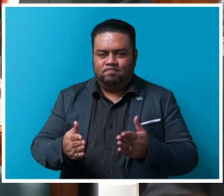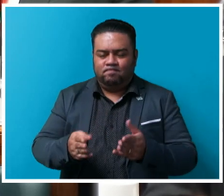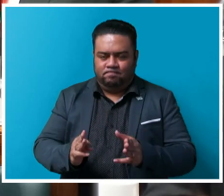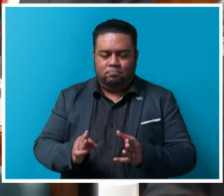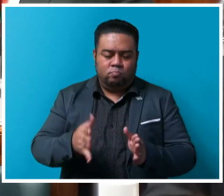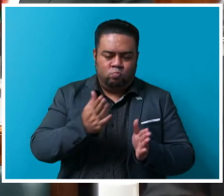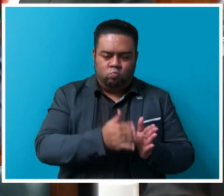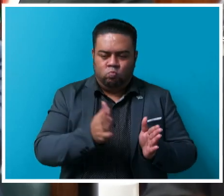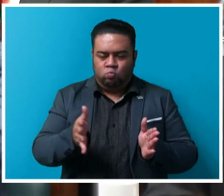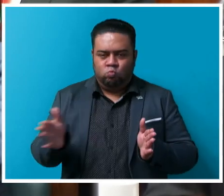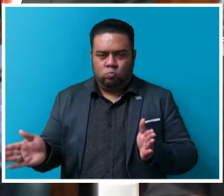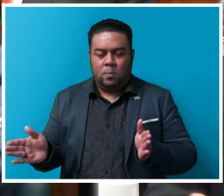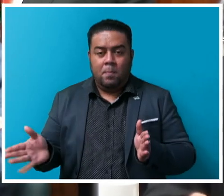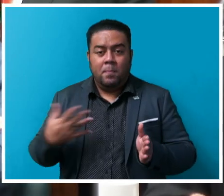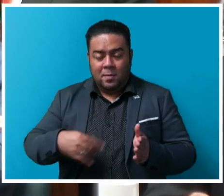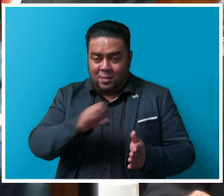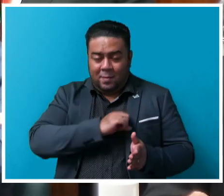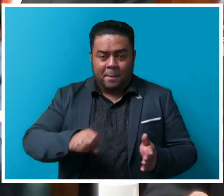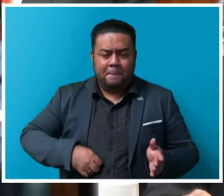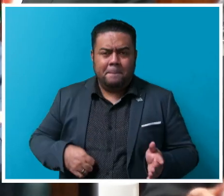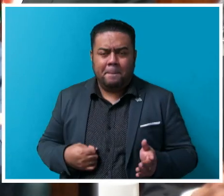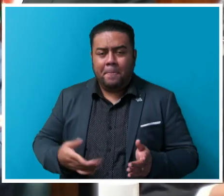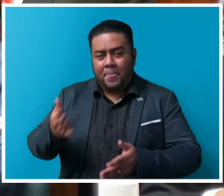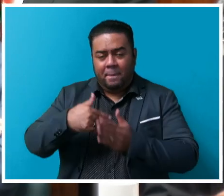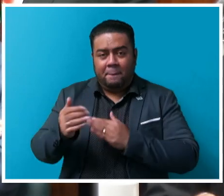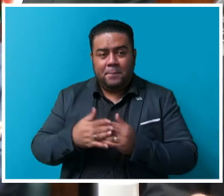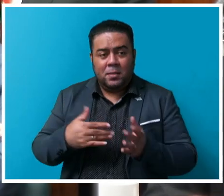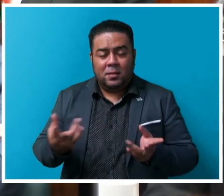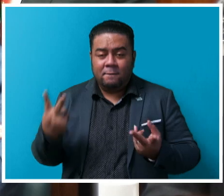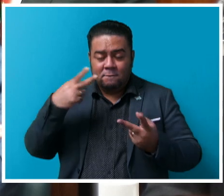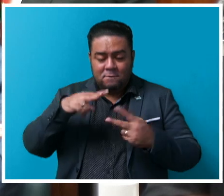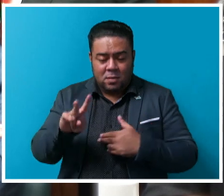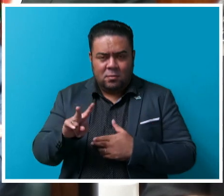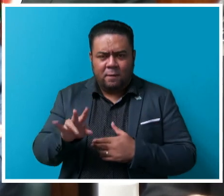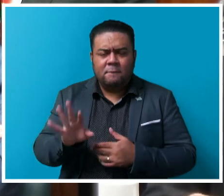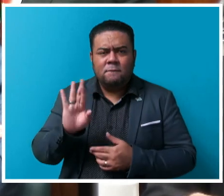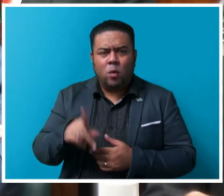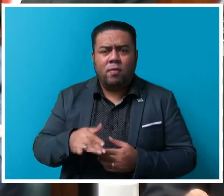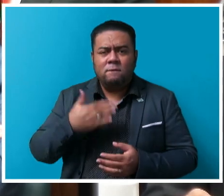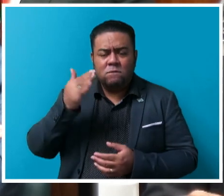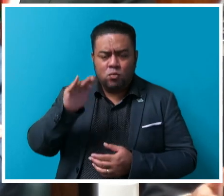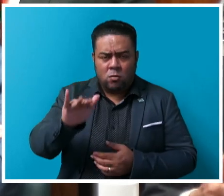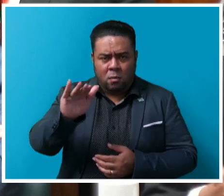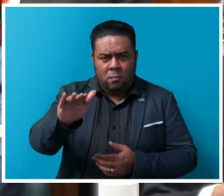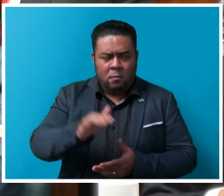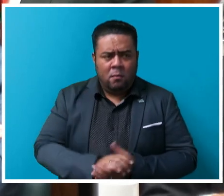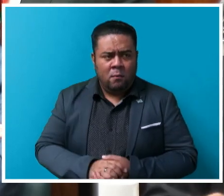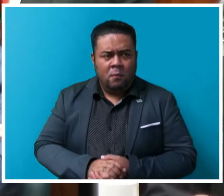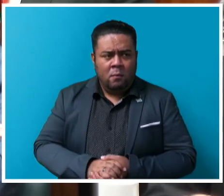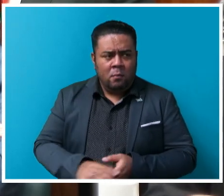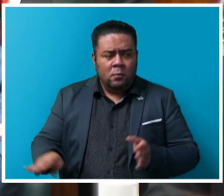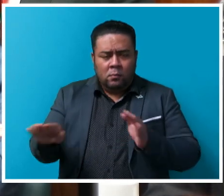His Excellency has called us to build a vision for a future based